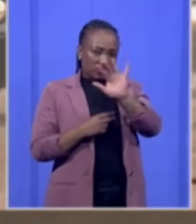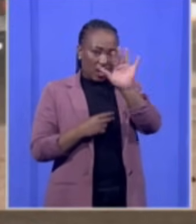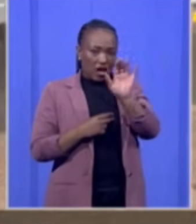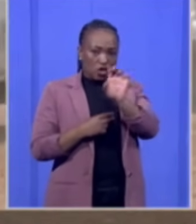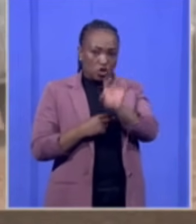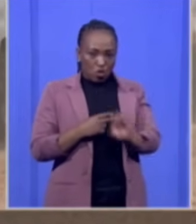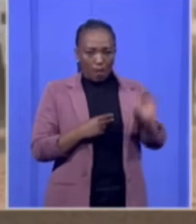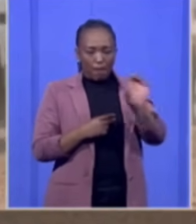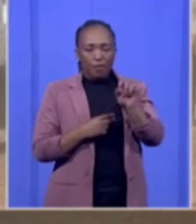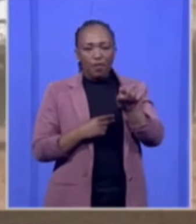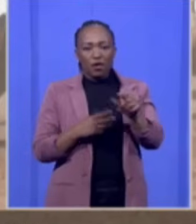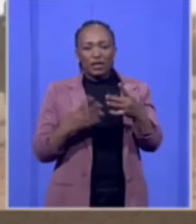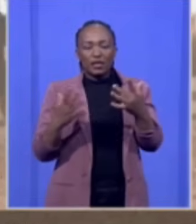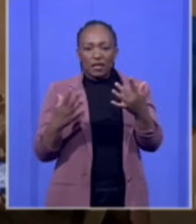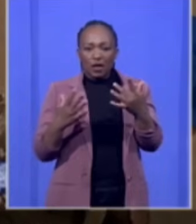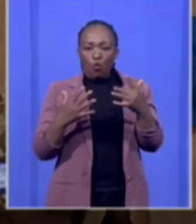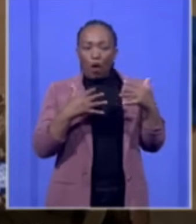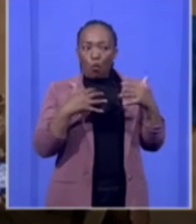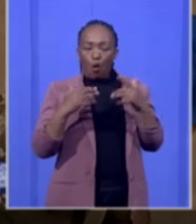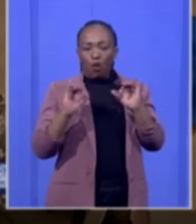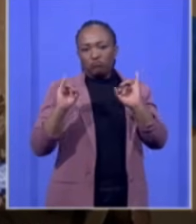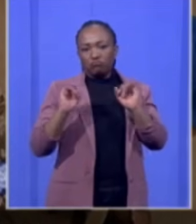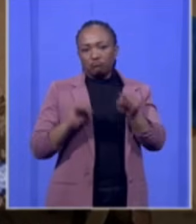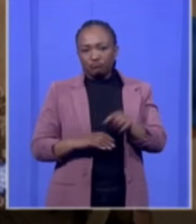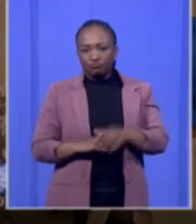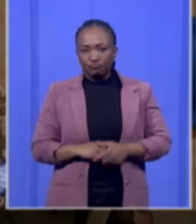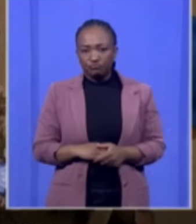hare e leng tse thefutsweng ke dintwa.